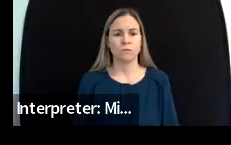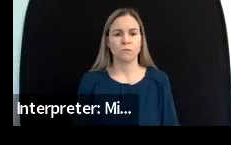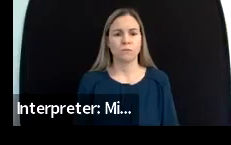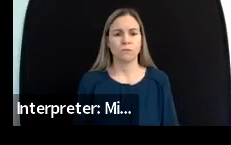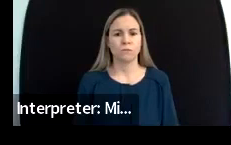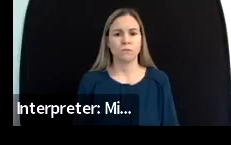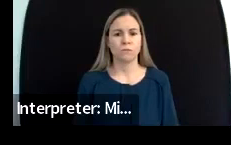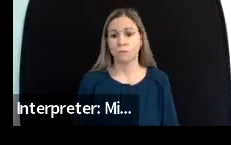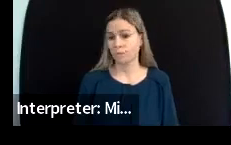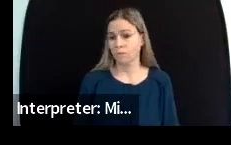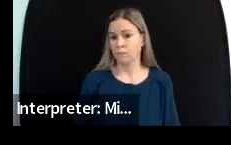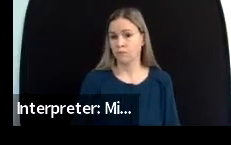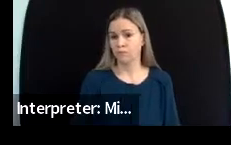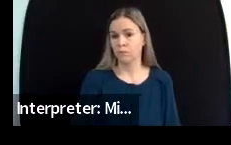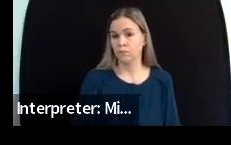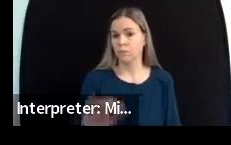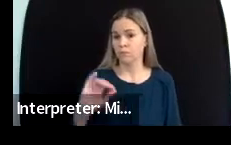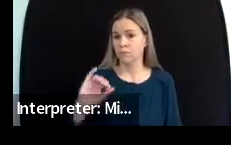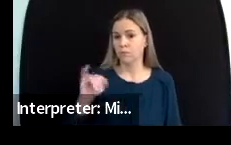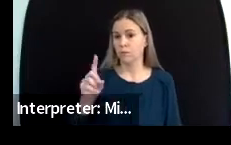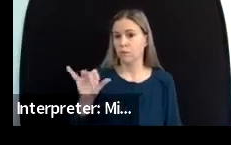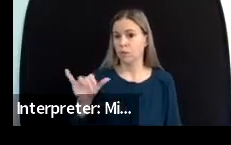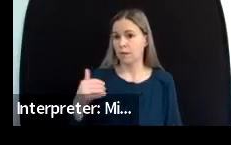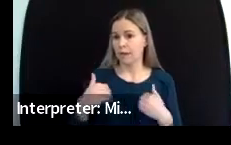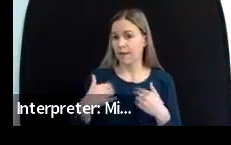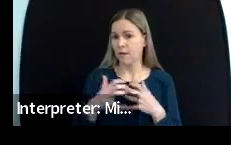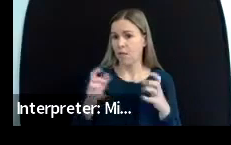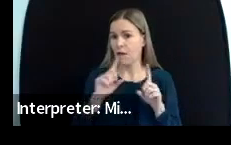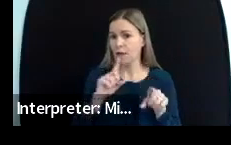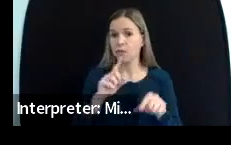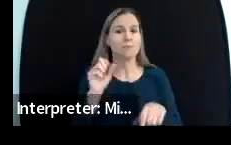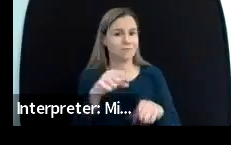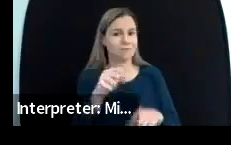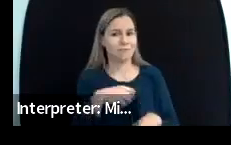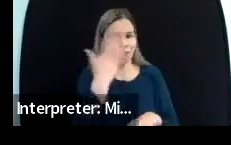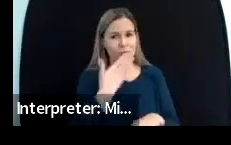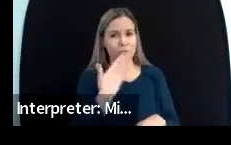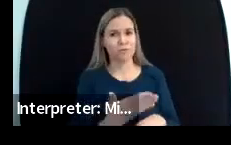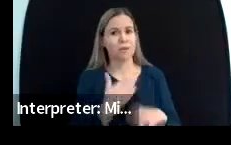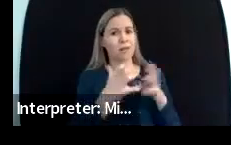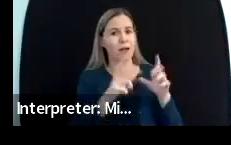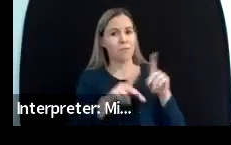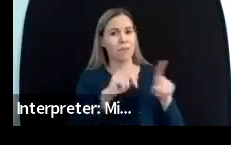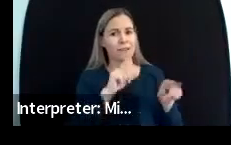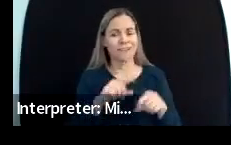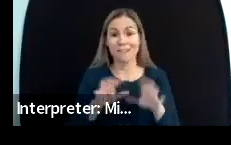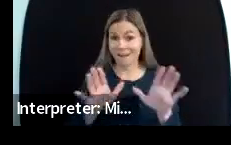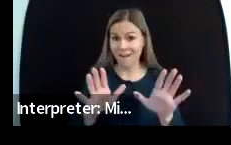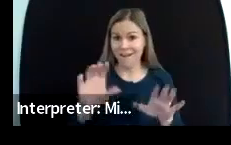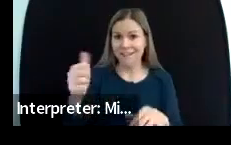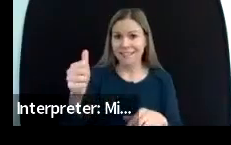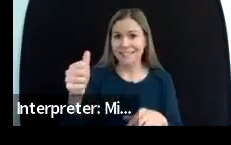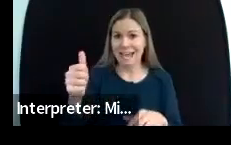How's it going, Jody? It's looking good. It's looking good. Great. 10 more seconds.